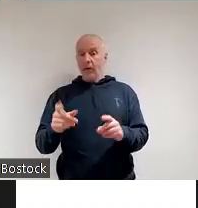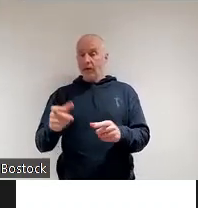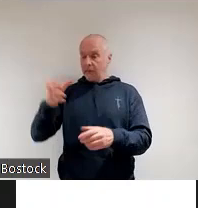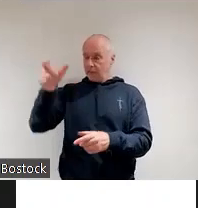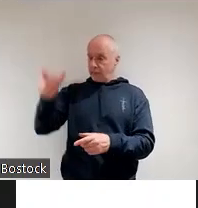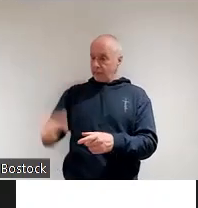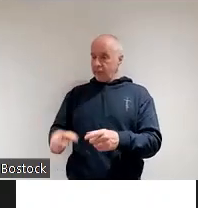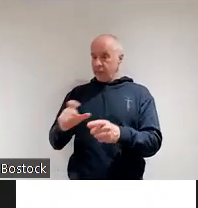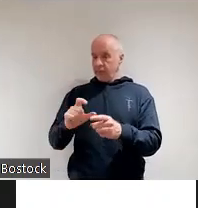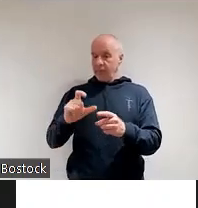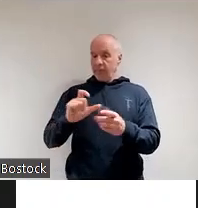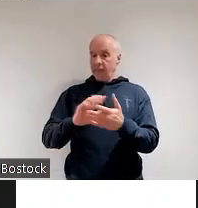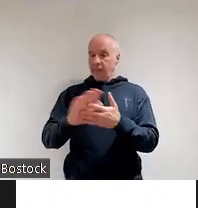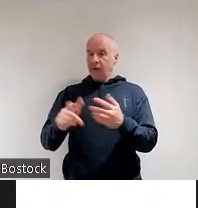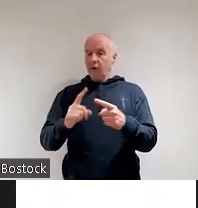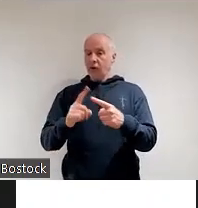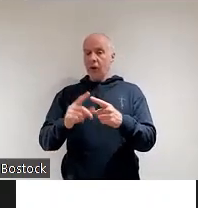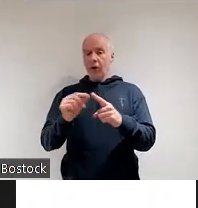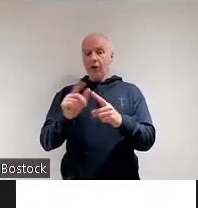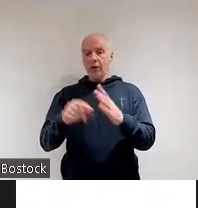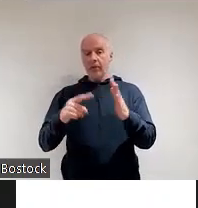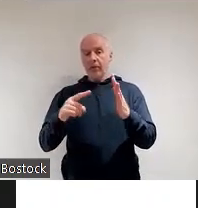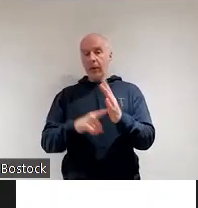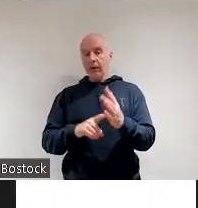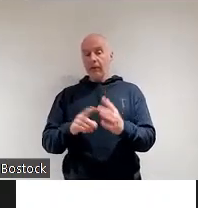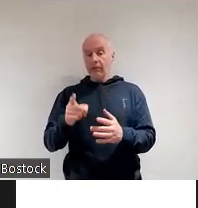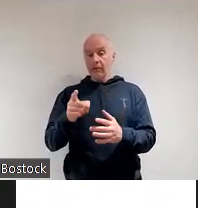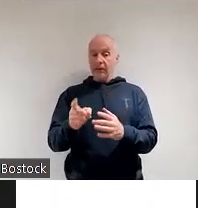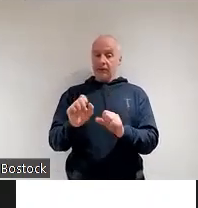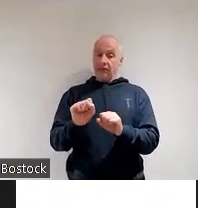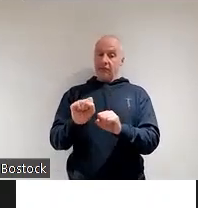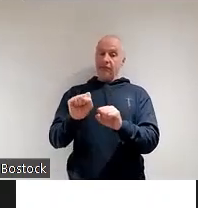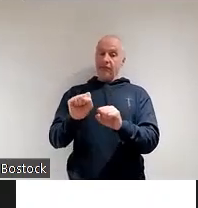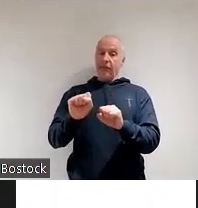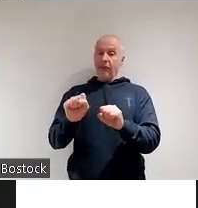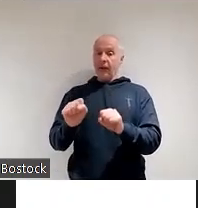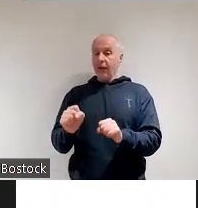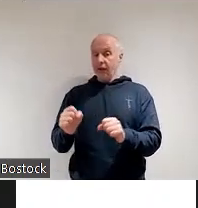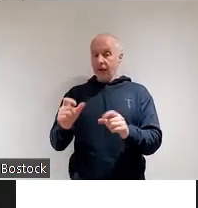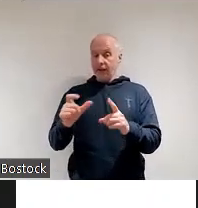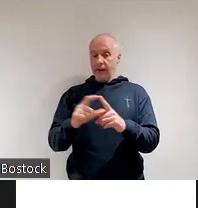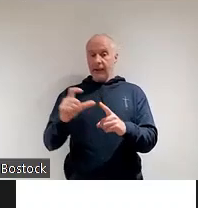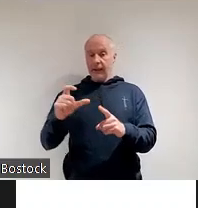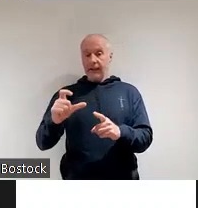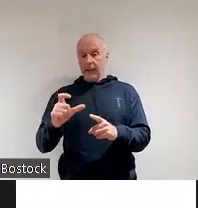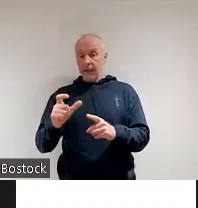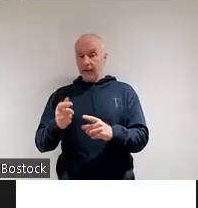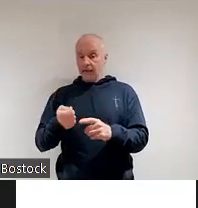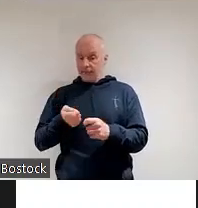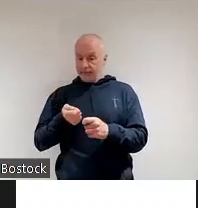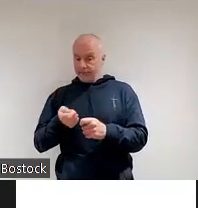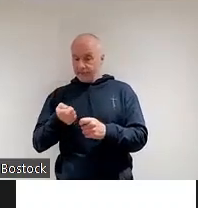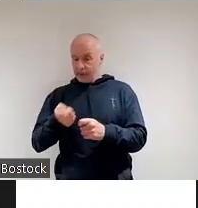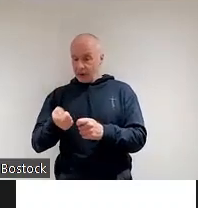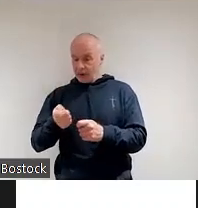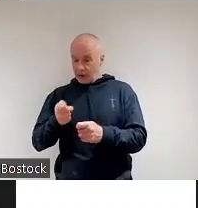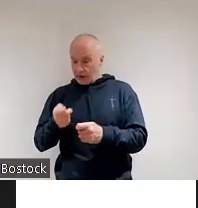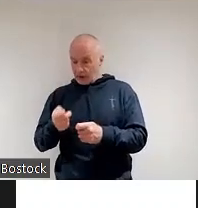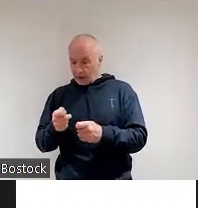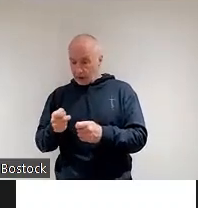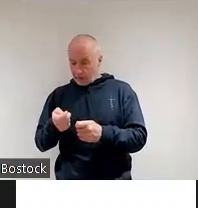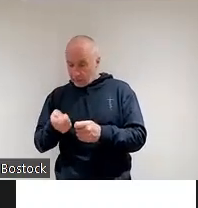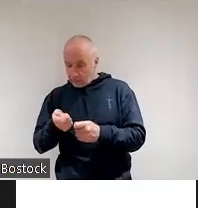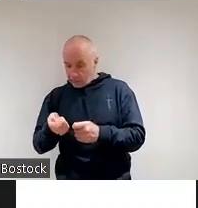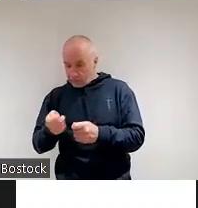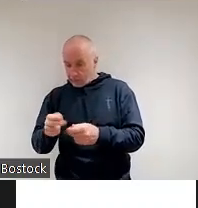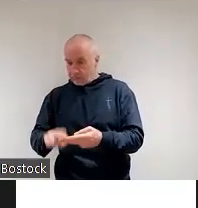ChargePoint, which I worked there. This is actually one of their DC chargers. I will talk about that